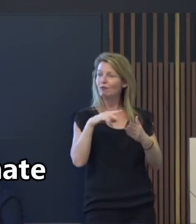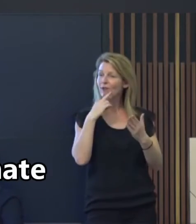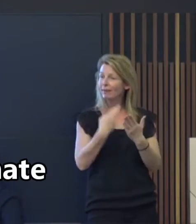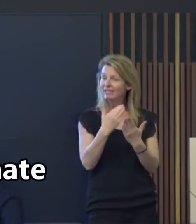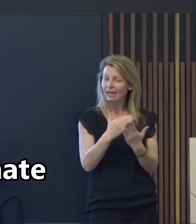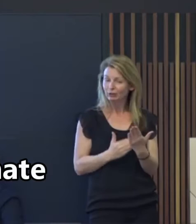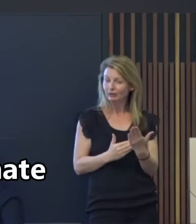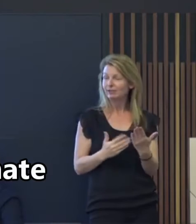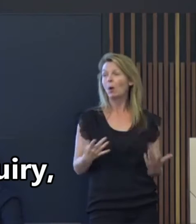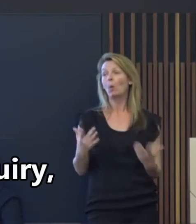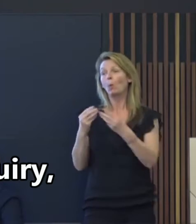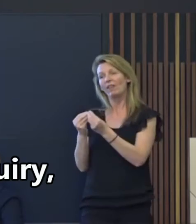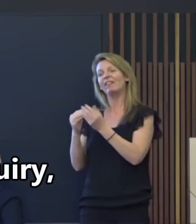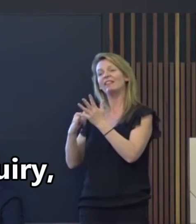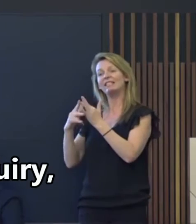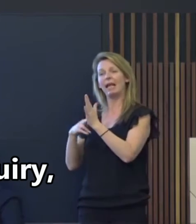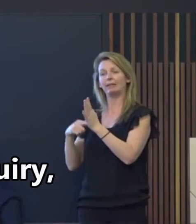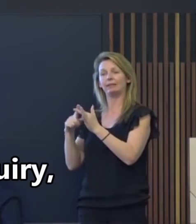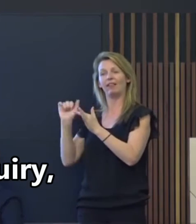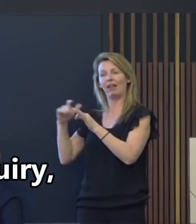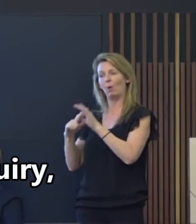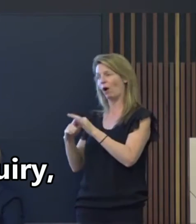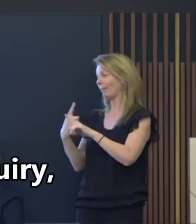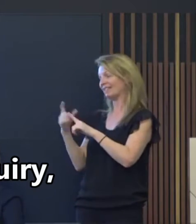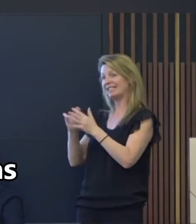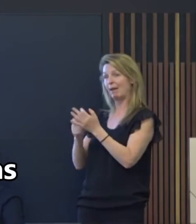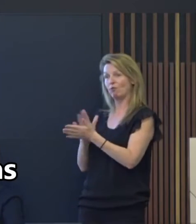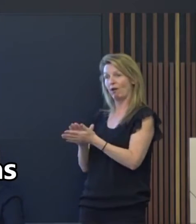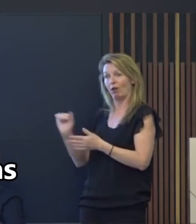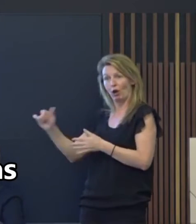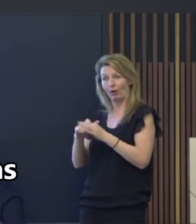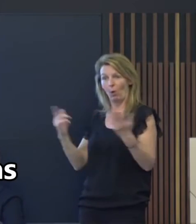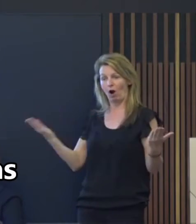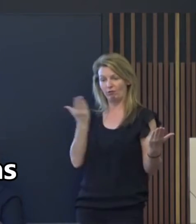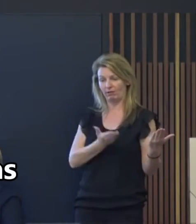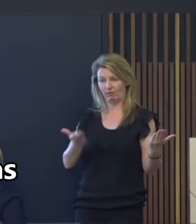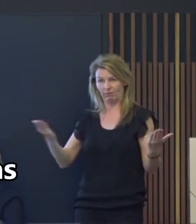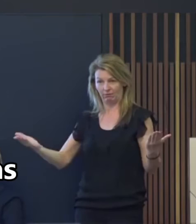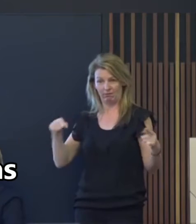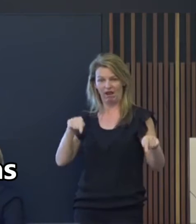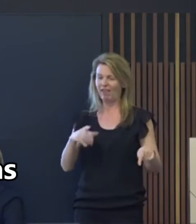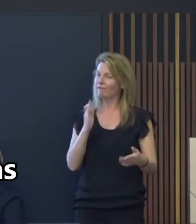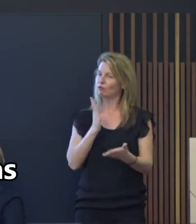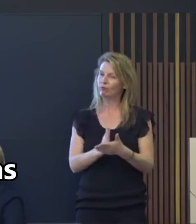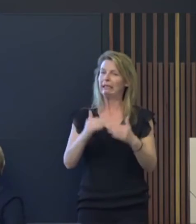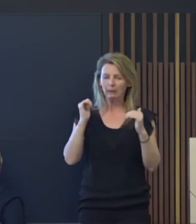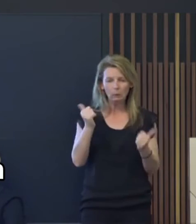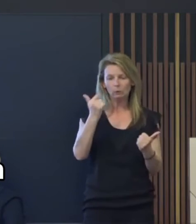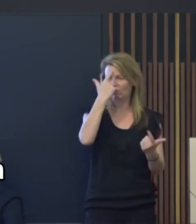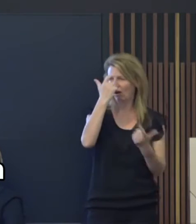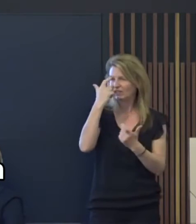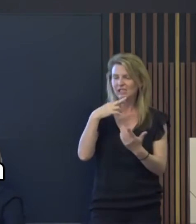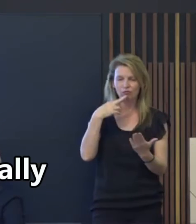in conjunction with the Senate inquiry and Deborah's inquiry, there are really good ideas